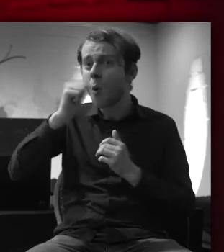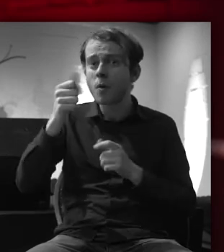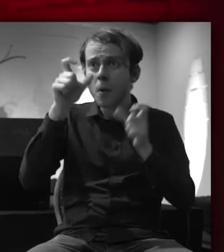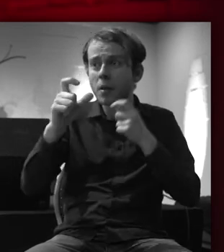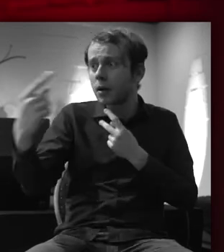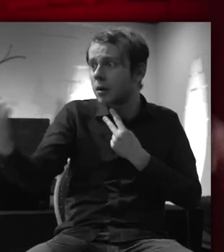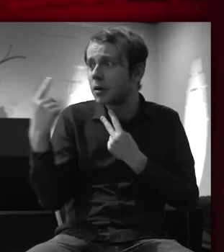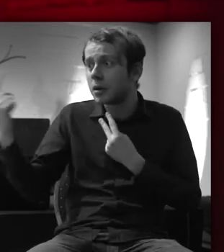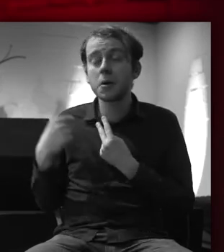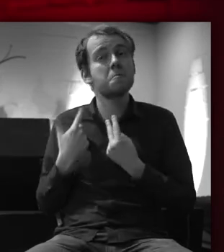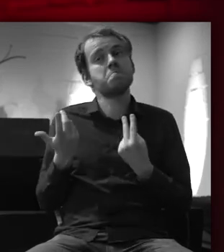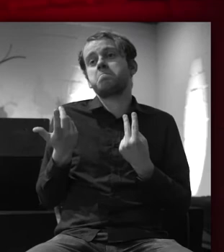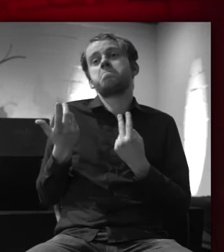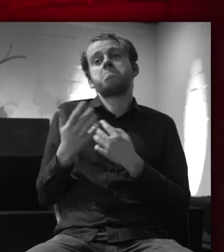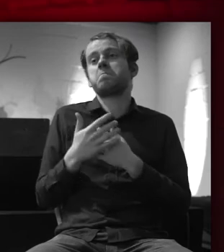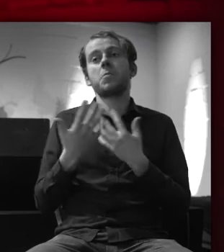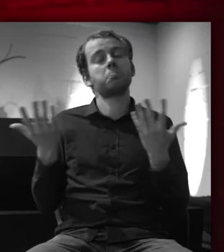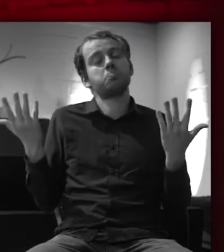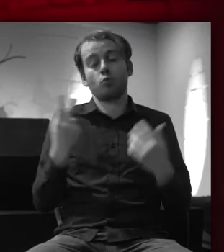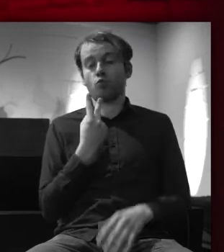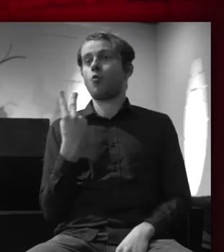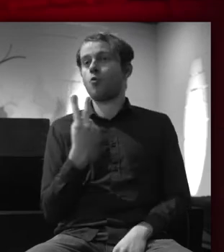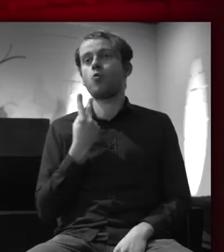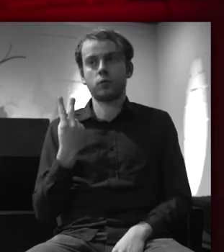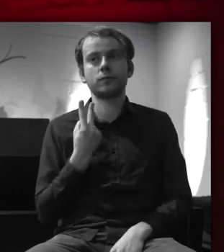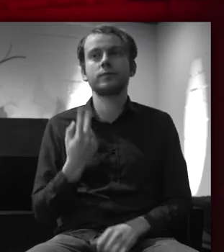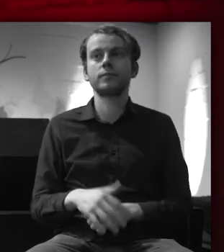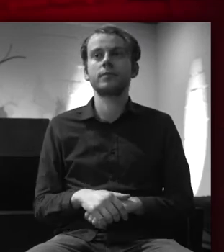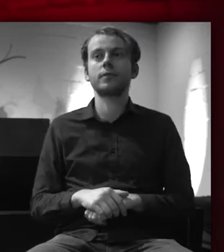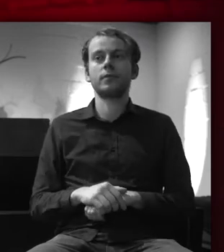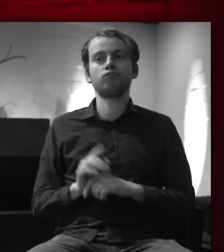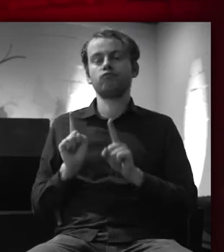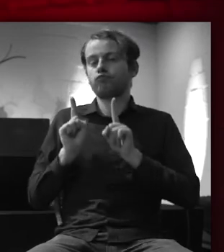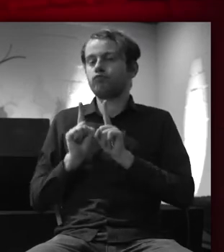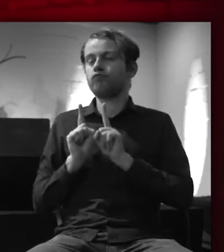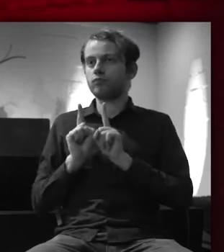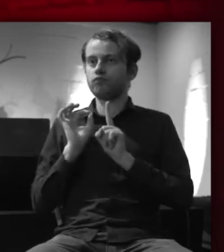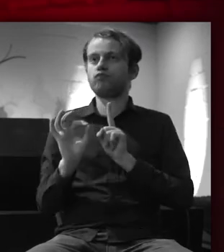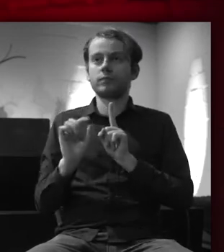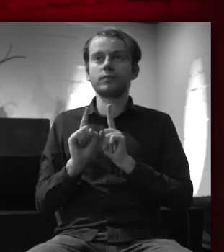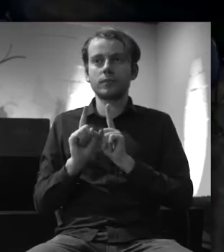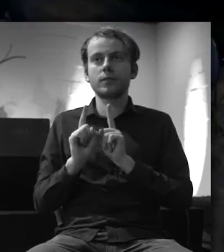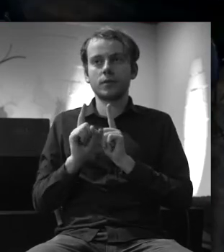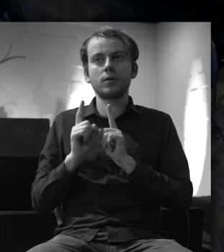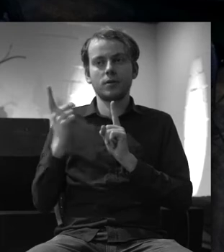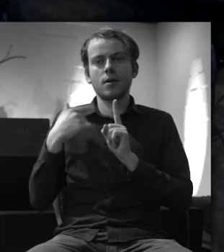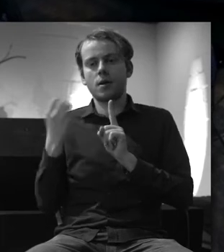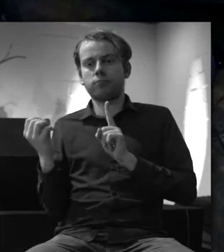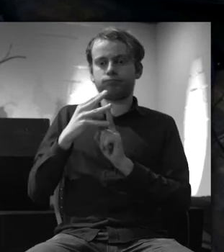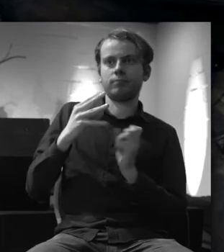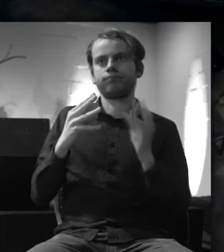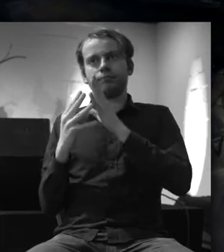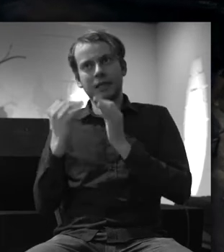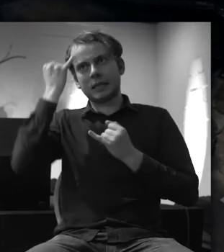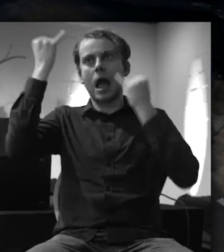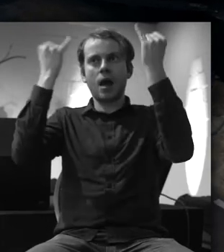as time goes by, the experience, I found that it's very inspiring to be co-working with others. Like, it's not just about the physical space. It's about being